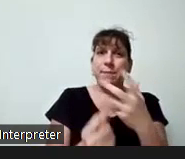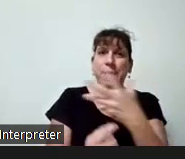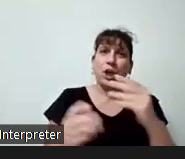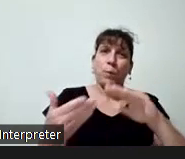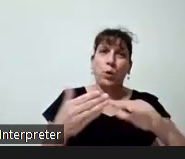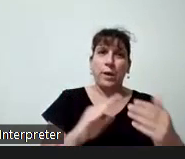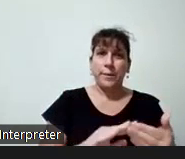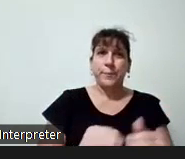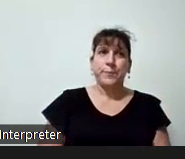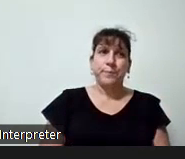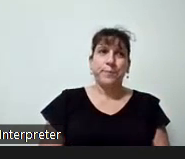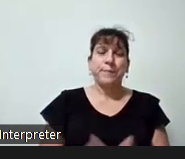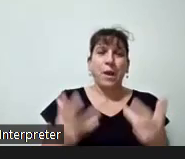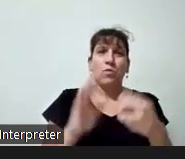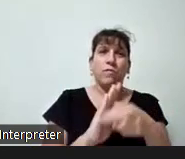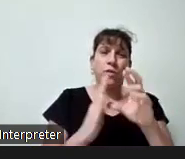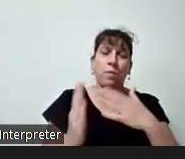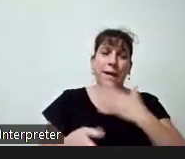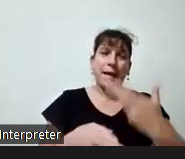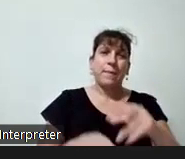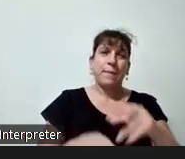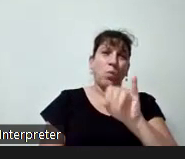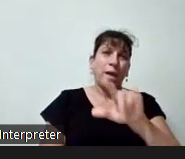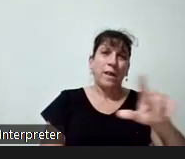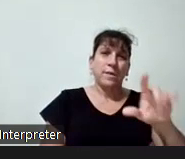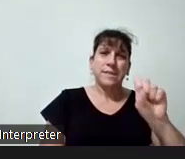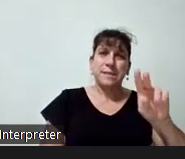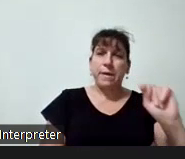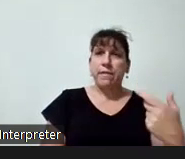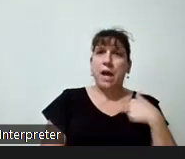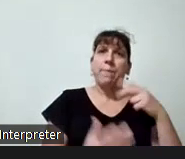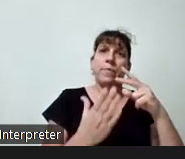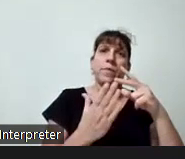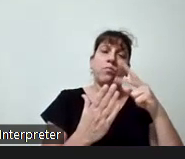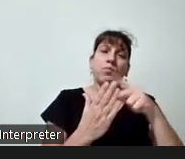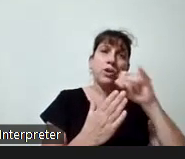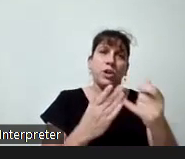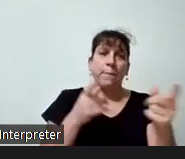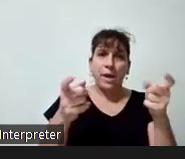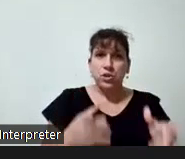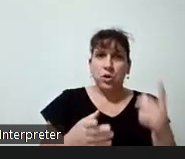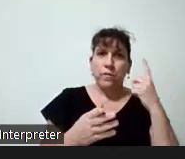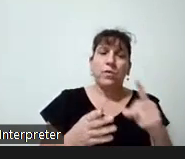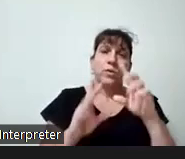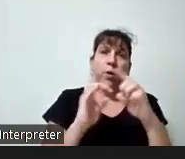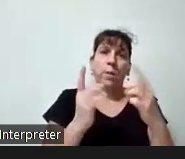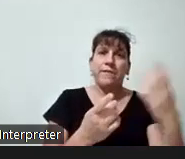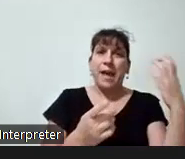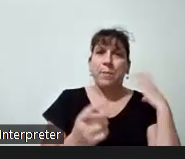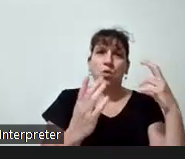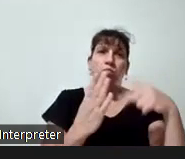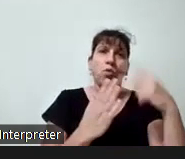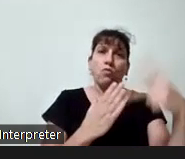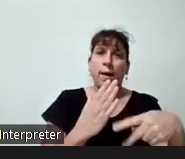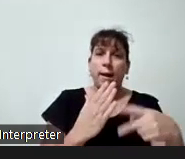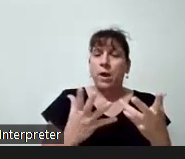community. I want to go over, my name is Will Smith. I'm the project manager, management supervisor for the Department of Capital Programs. I want to go